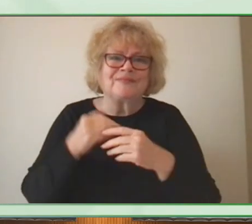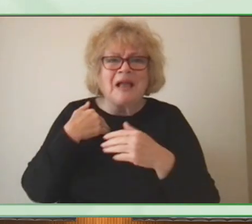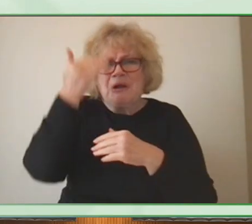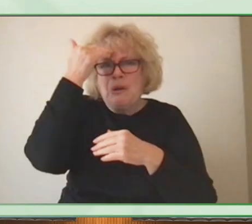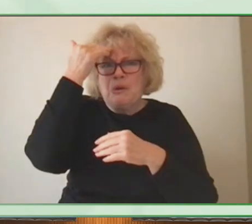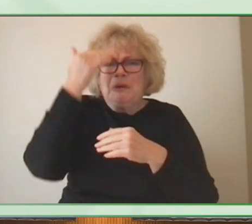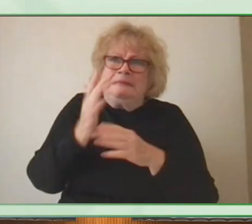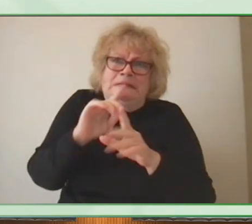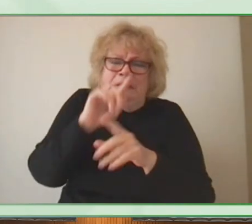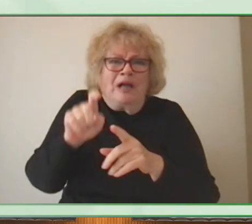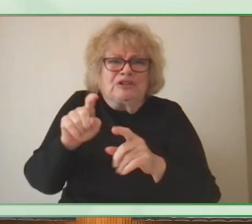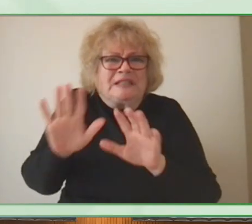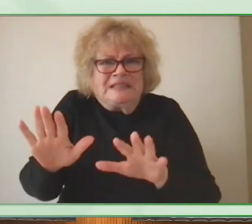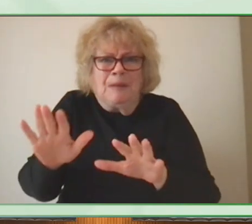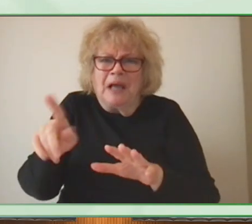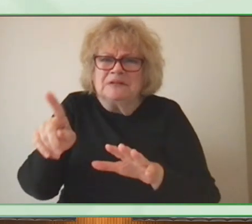evacuation. And also